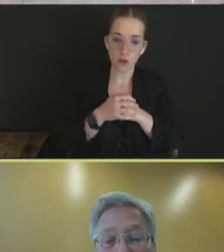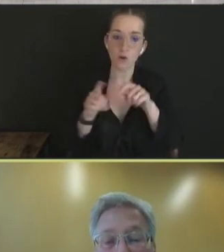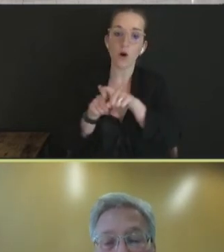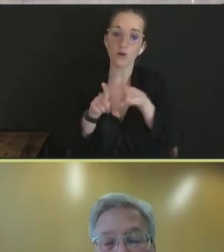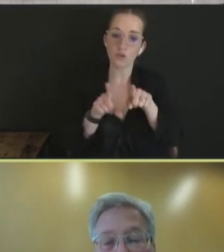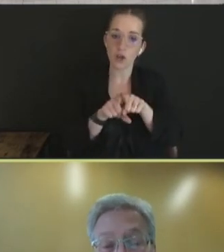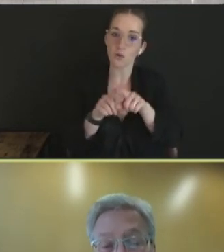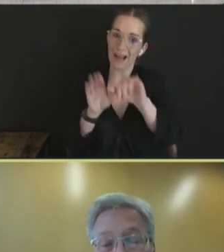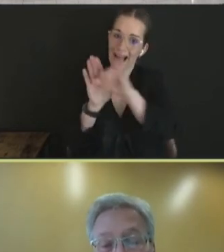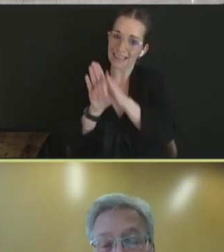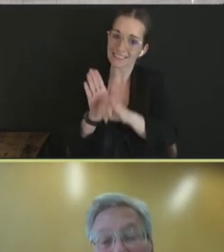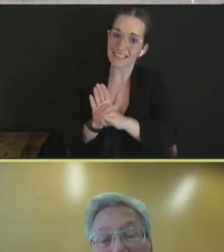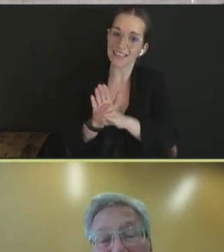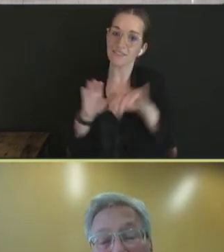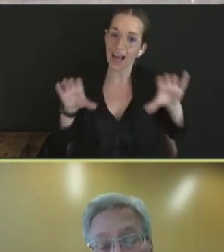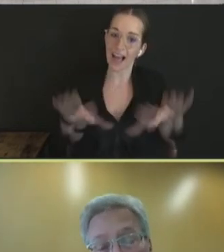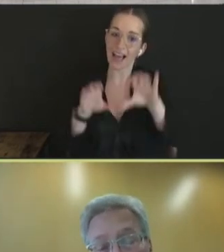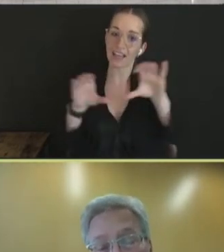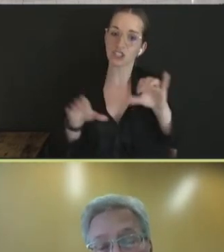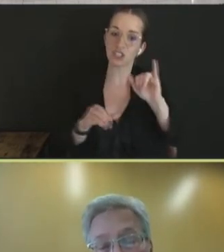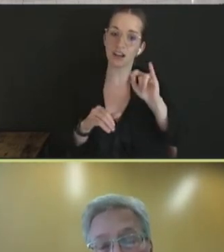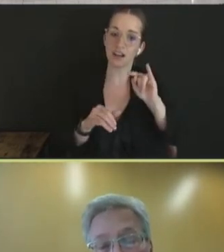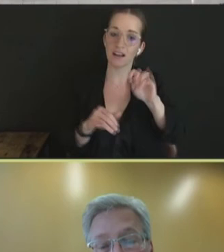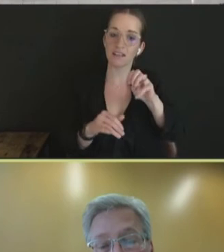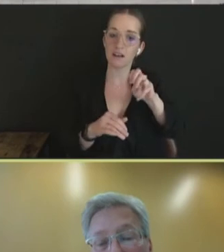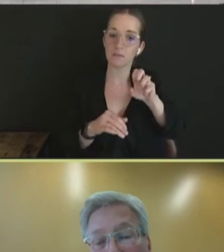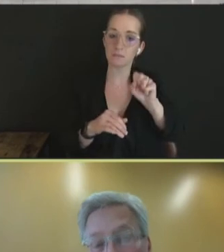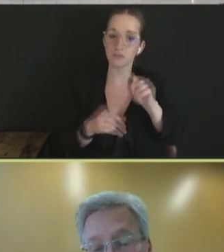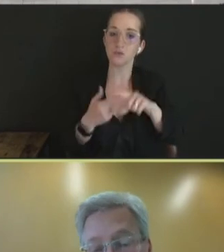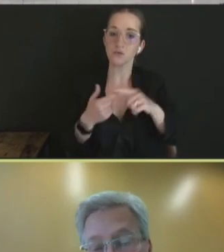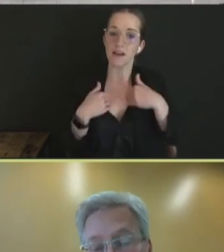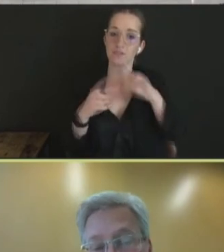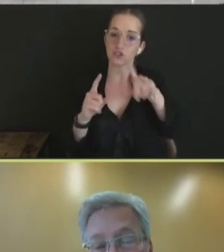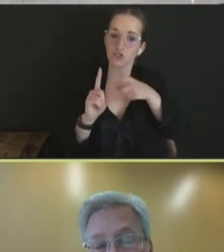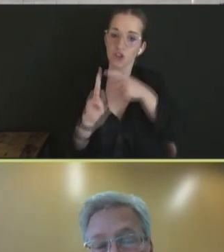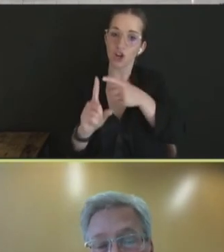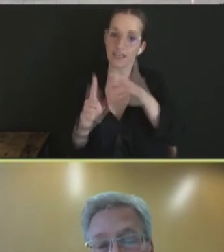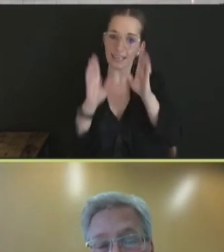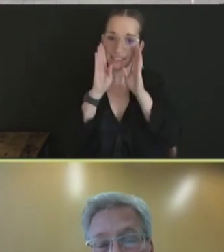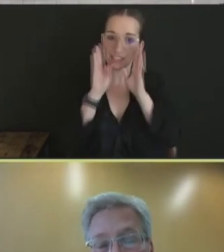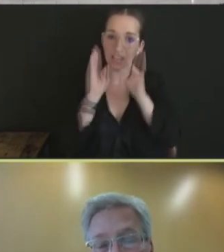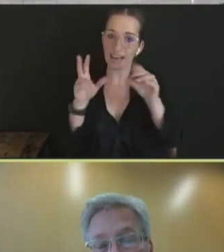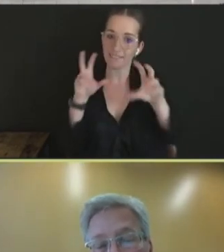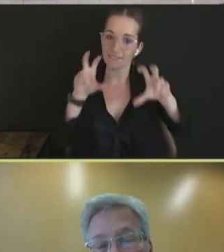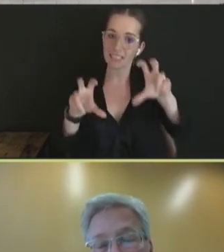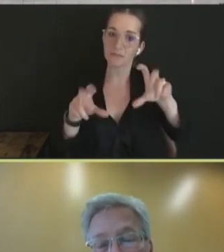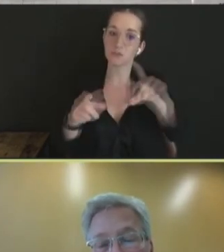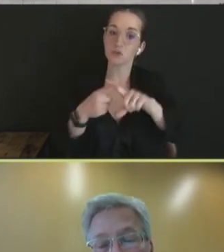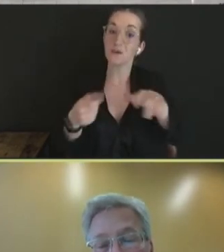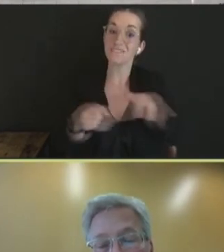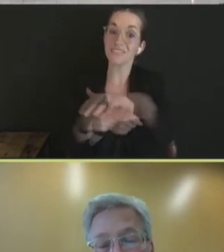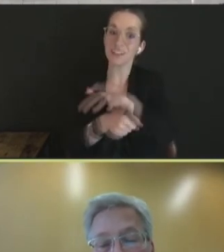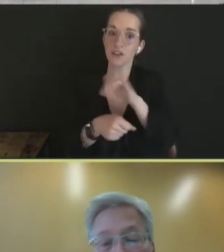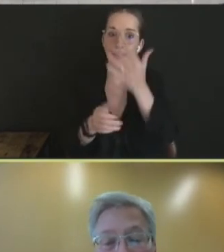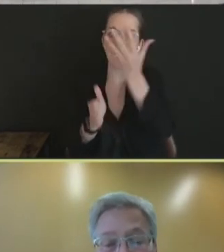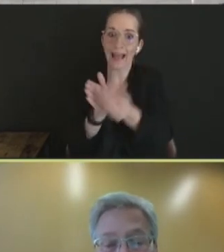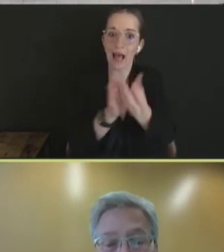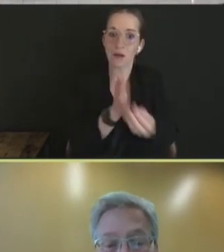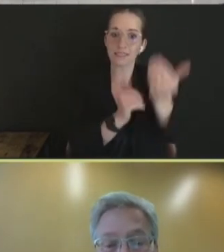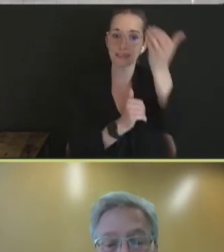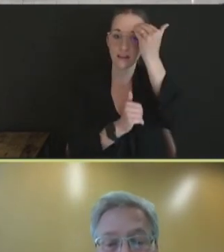be targeted attention and investment to fill both knowledge gaps as well as promoting how vaccines are